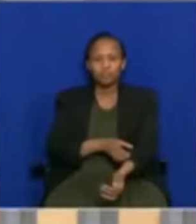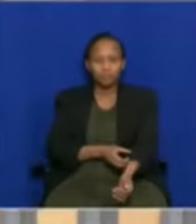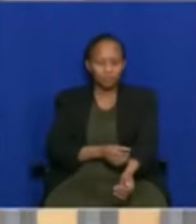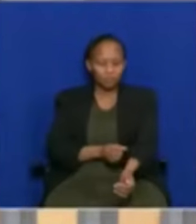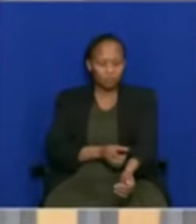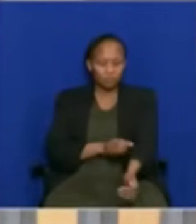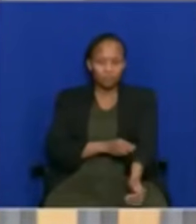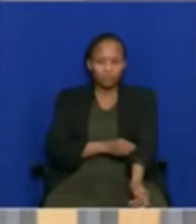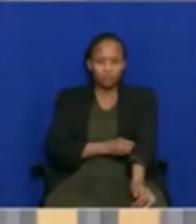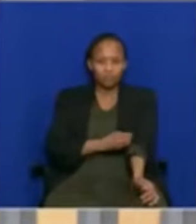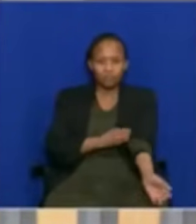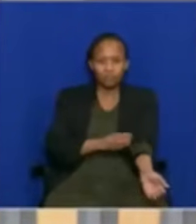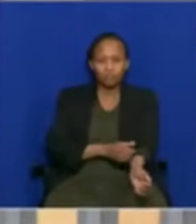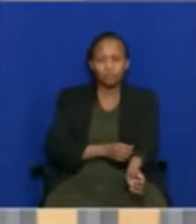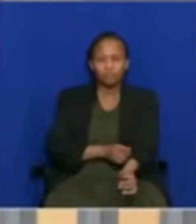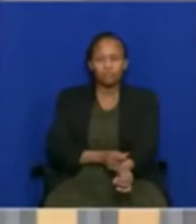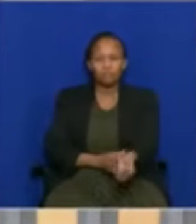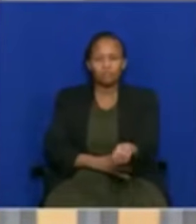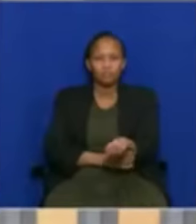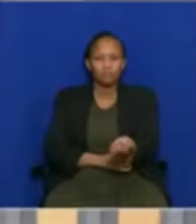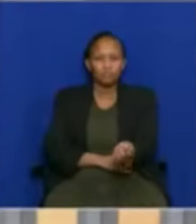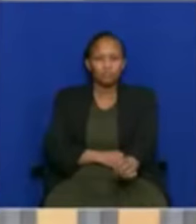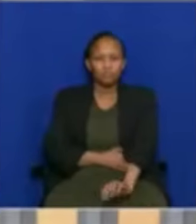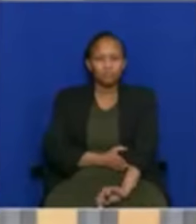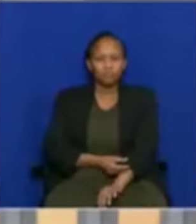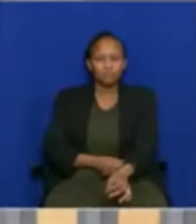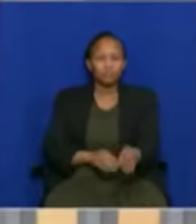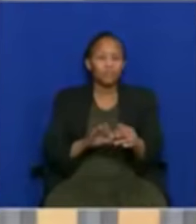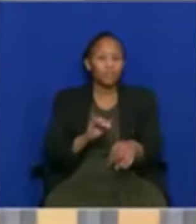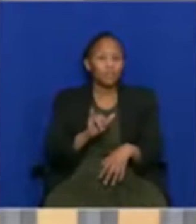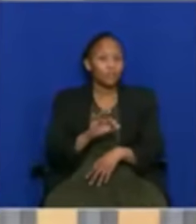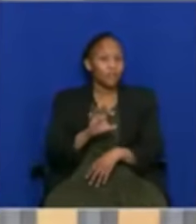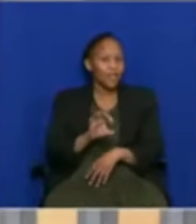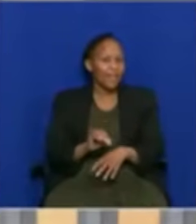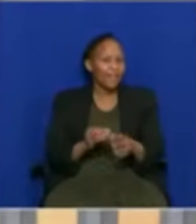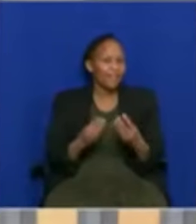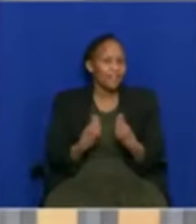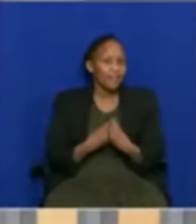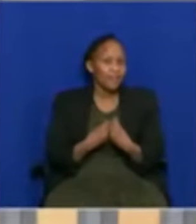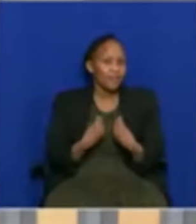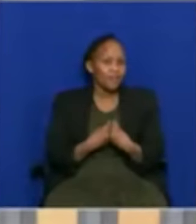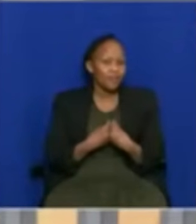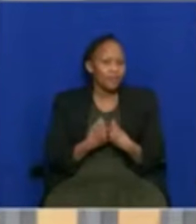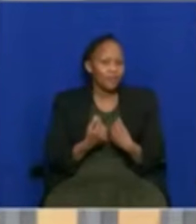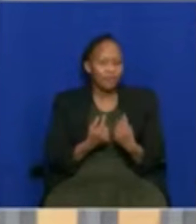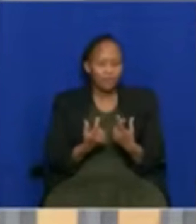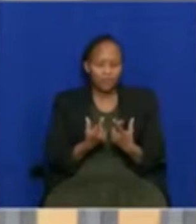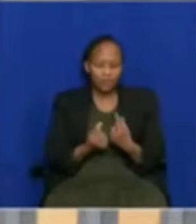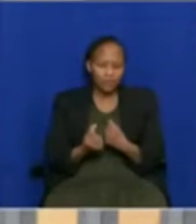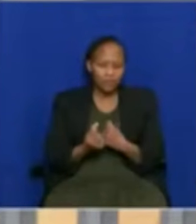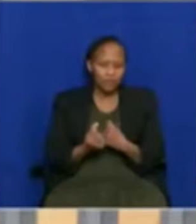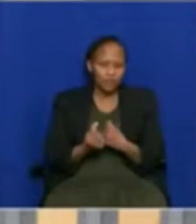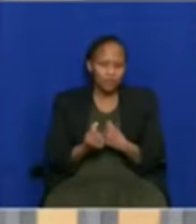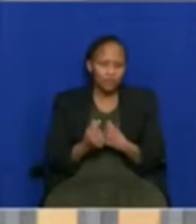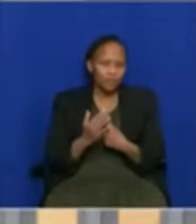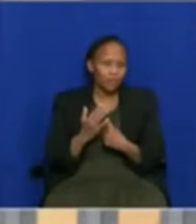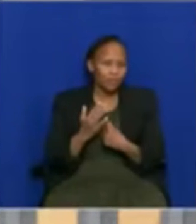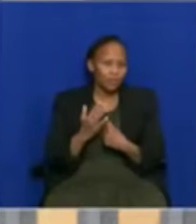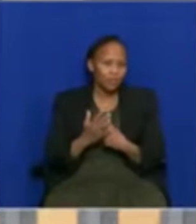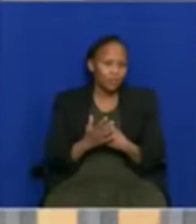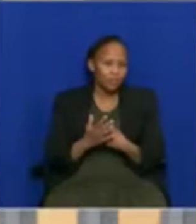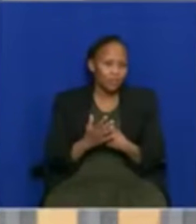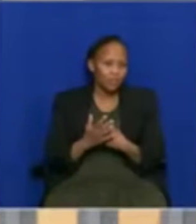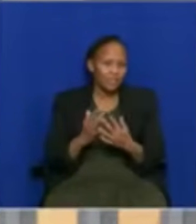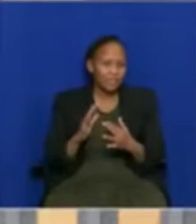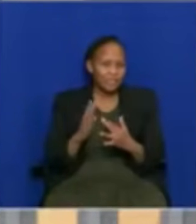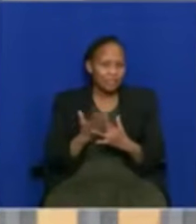else you may deal with, why don't we do that and give the Colonel an opportunity over the tea break, perhaps?